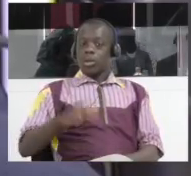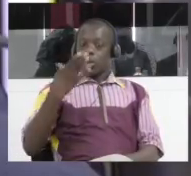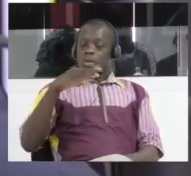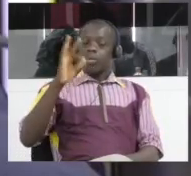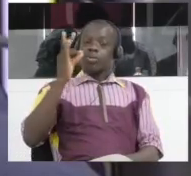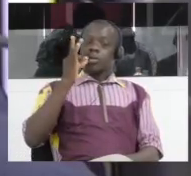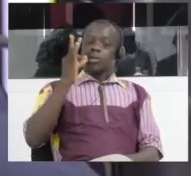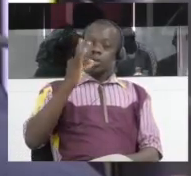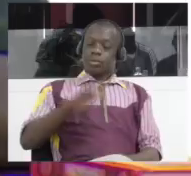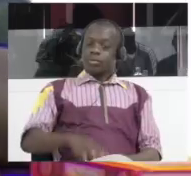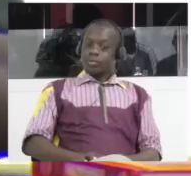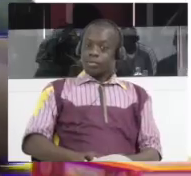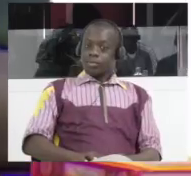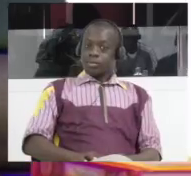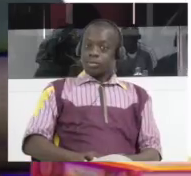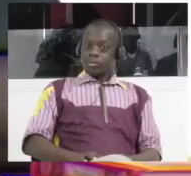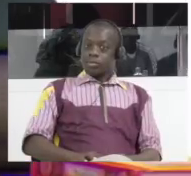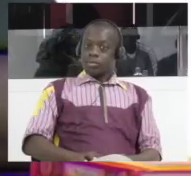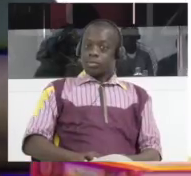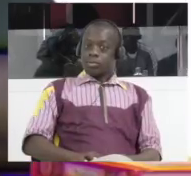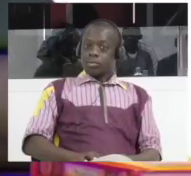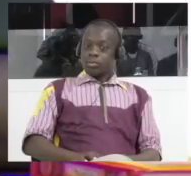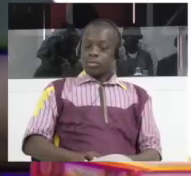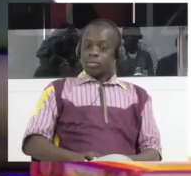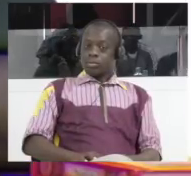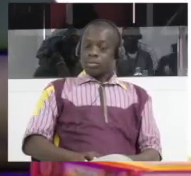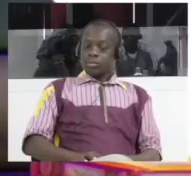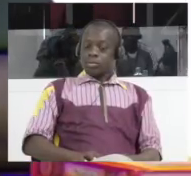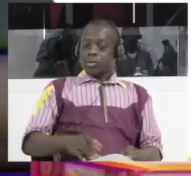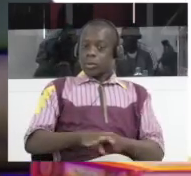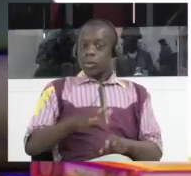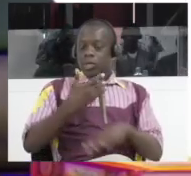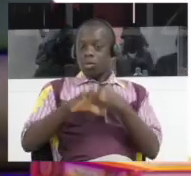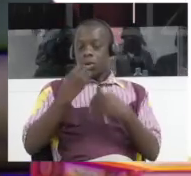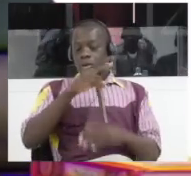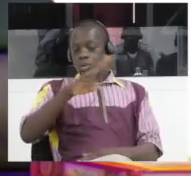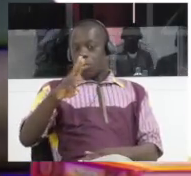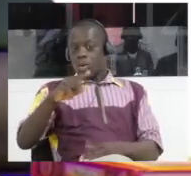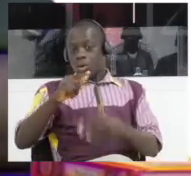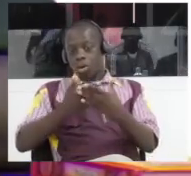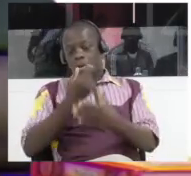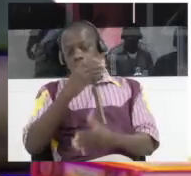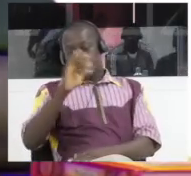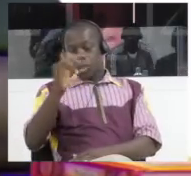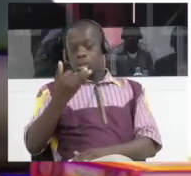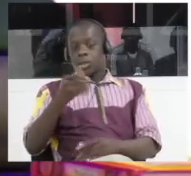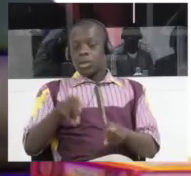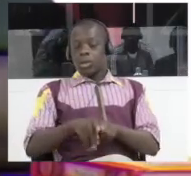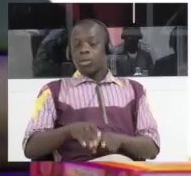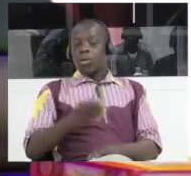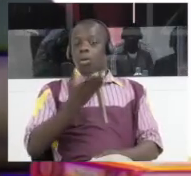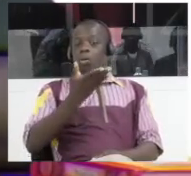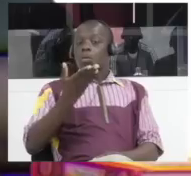How did he respond? Well, he never denied or affirmed that. And then I